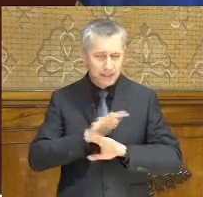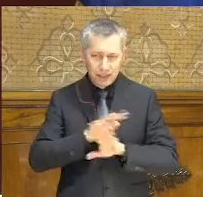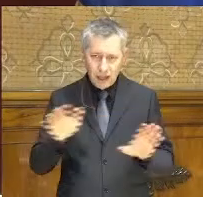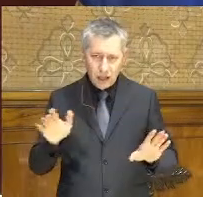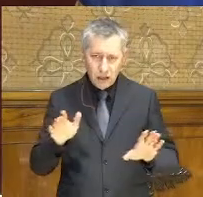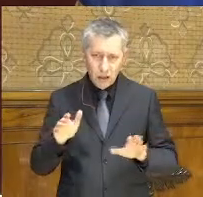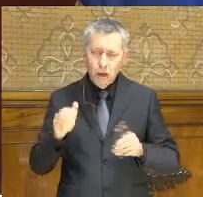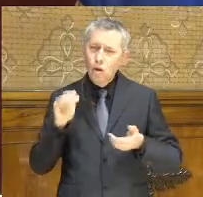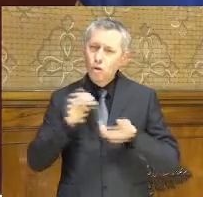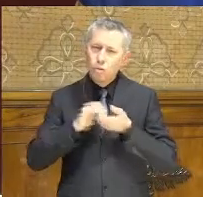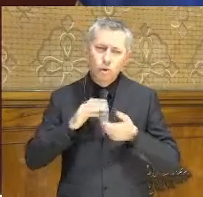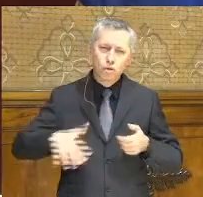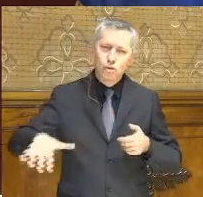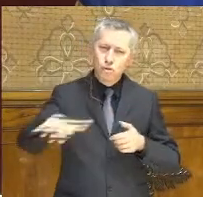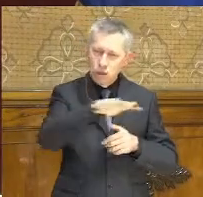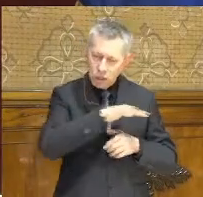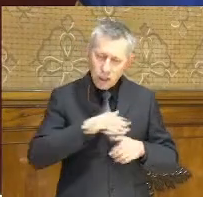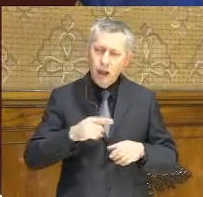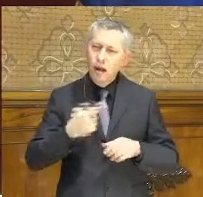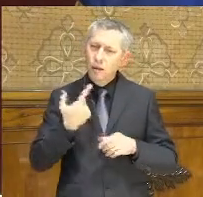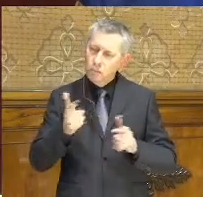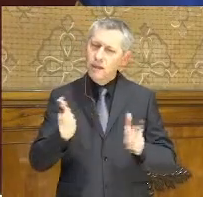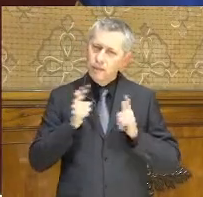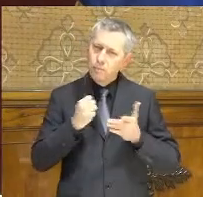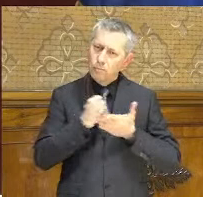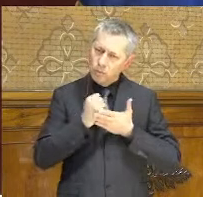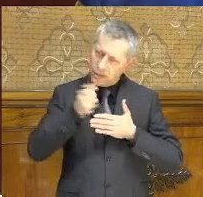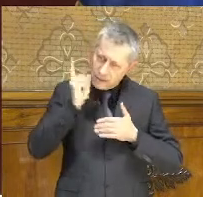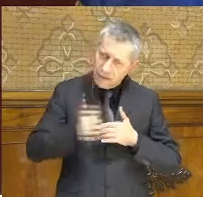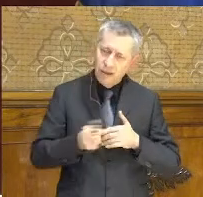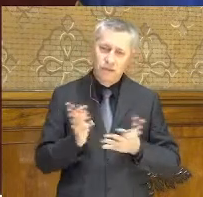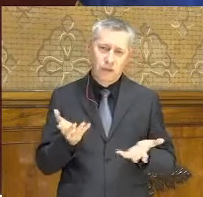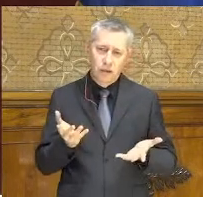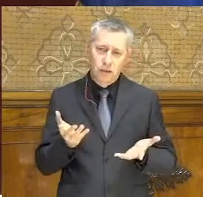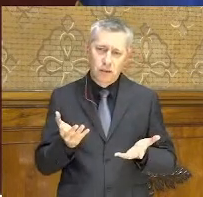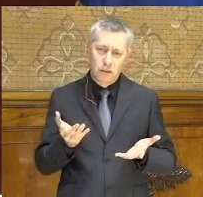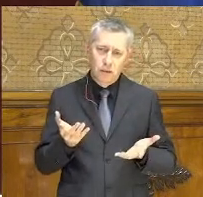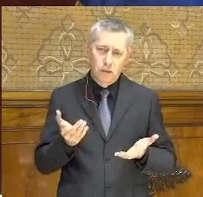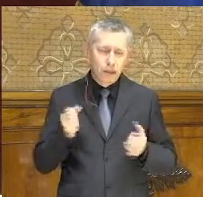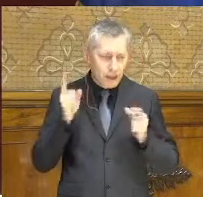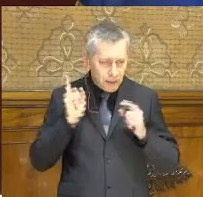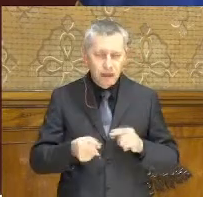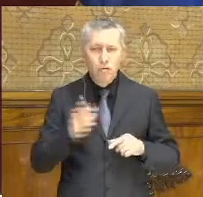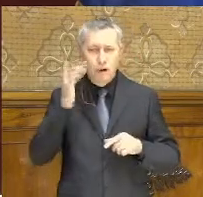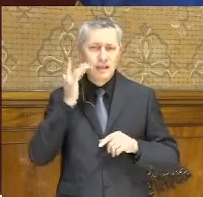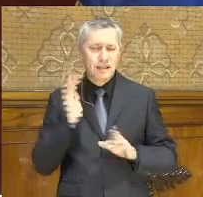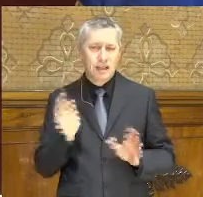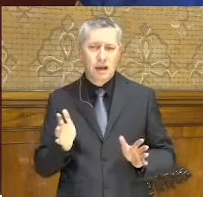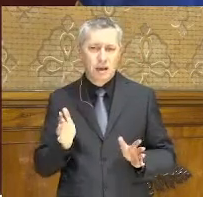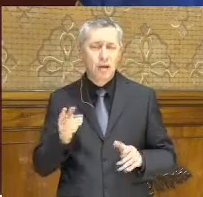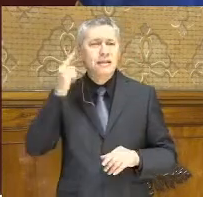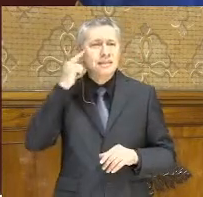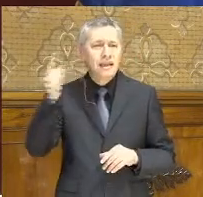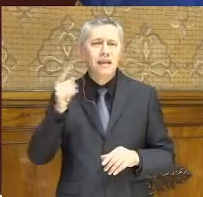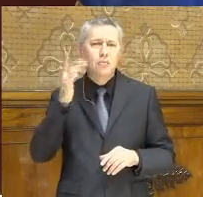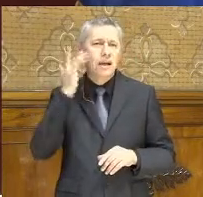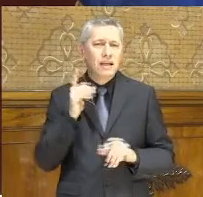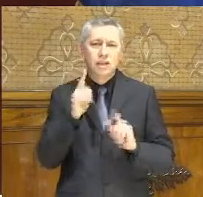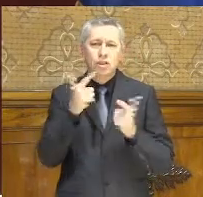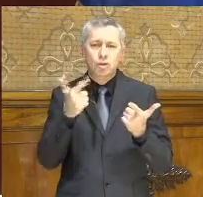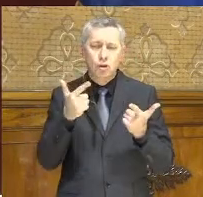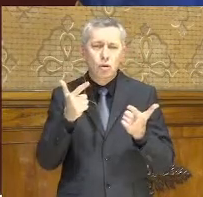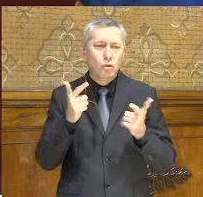that risk. Otherwise, I do not believe that freedom has a democratic face. Politics, as we